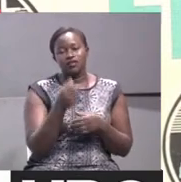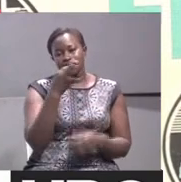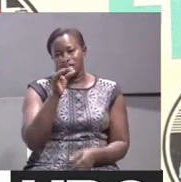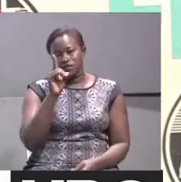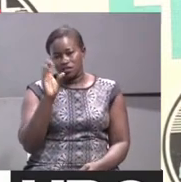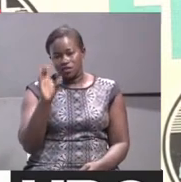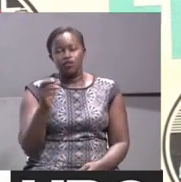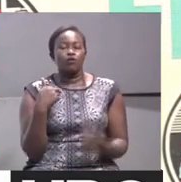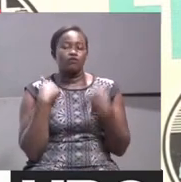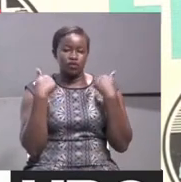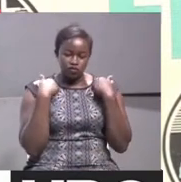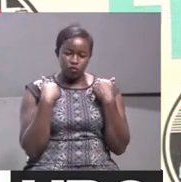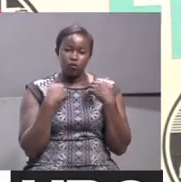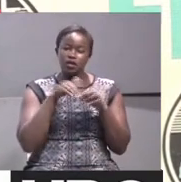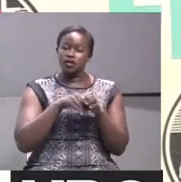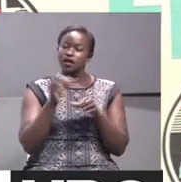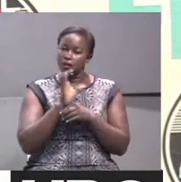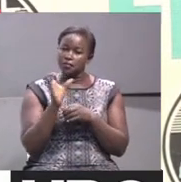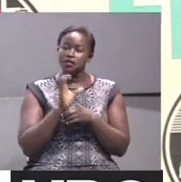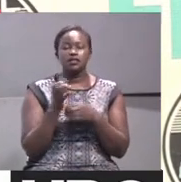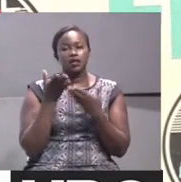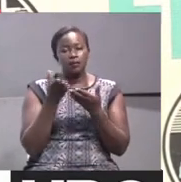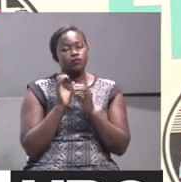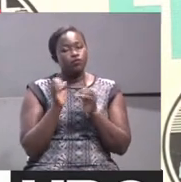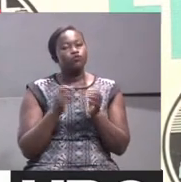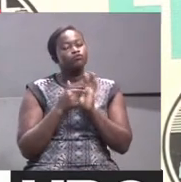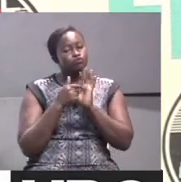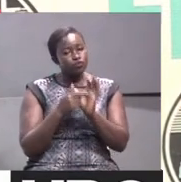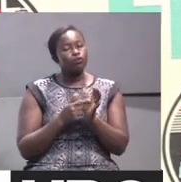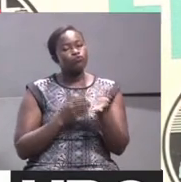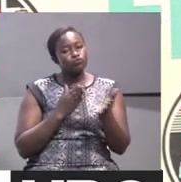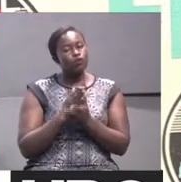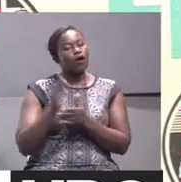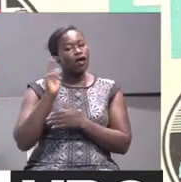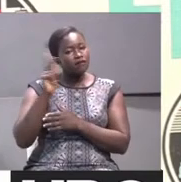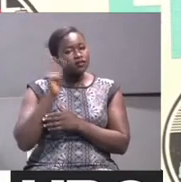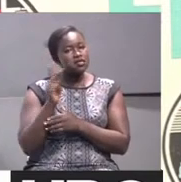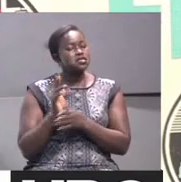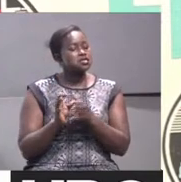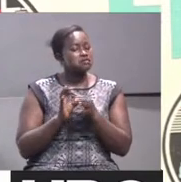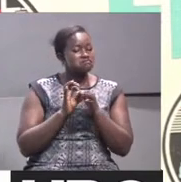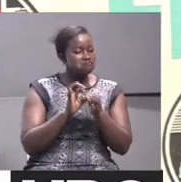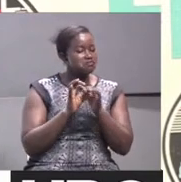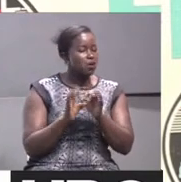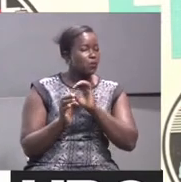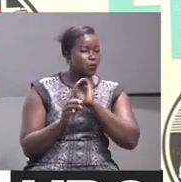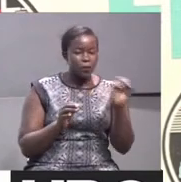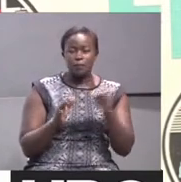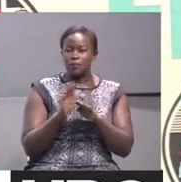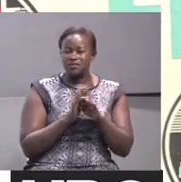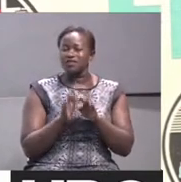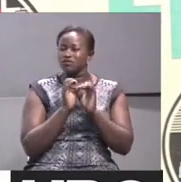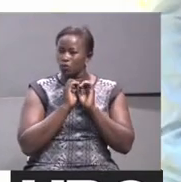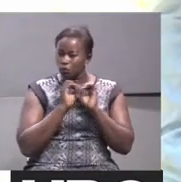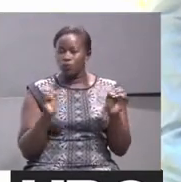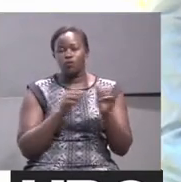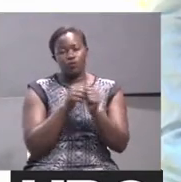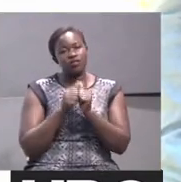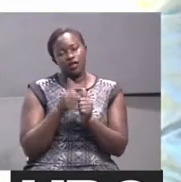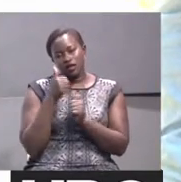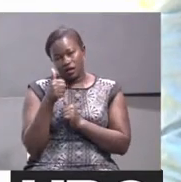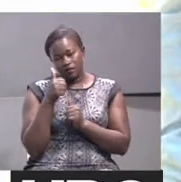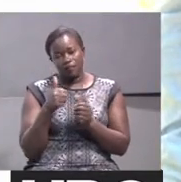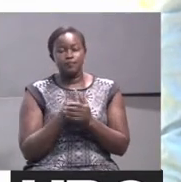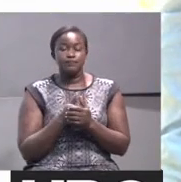cabinet reaffirms that our party has no cooperation agreement or business with the NRM. The FDC